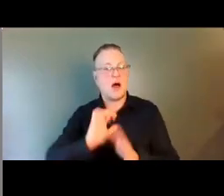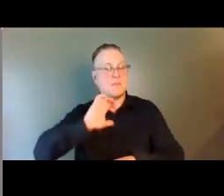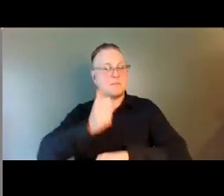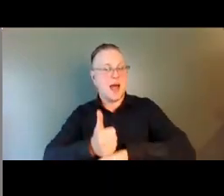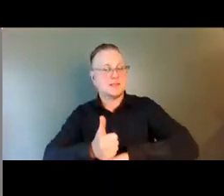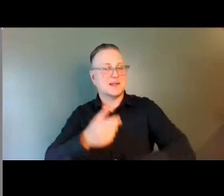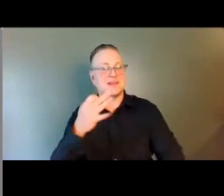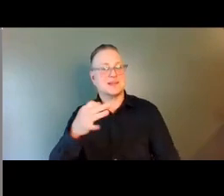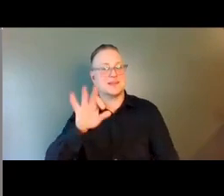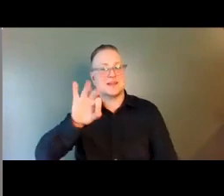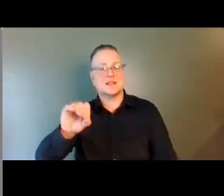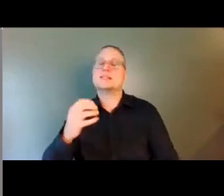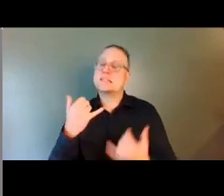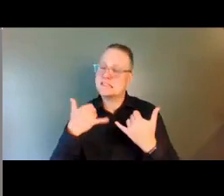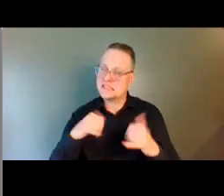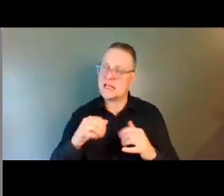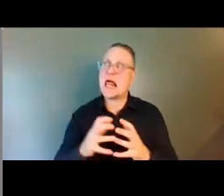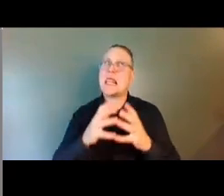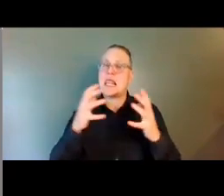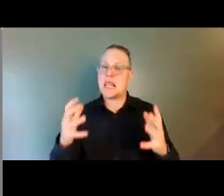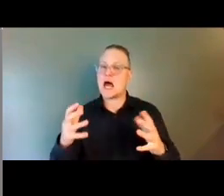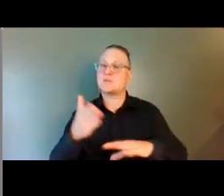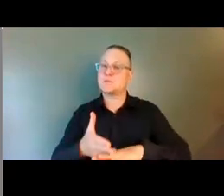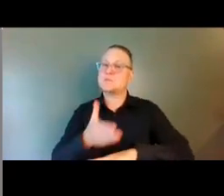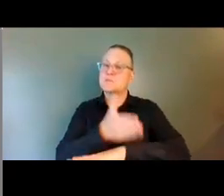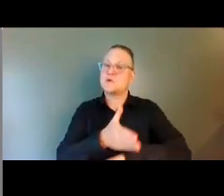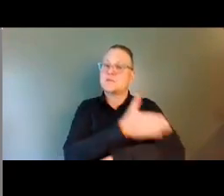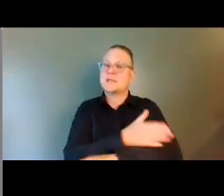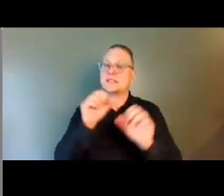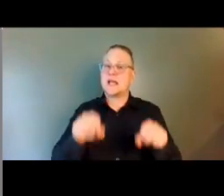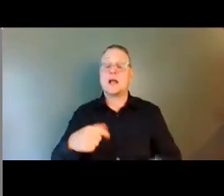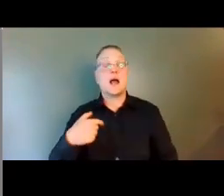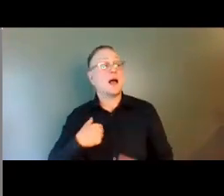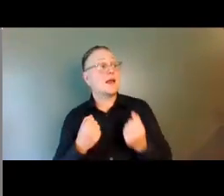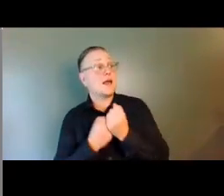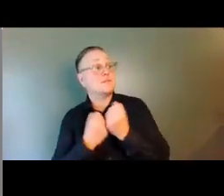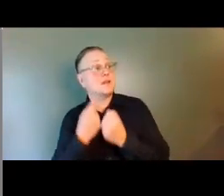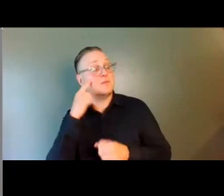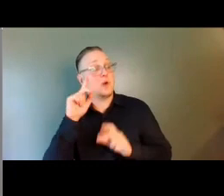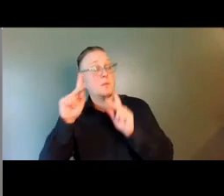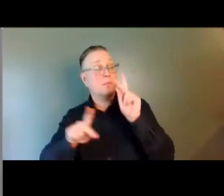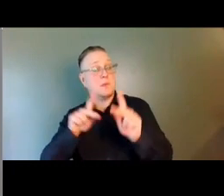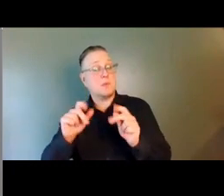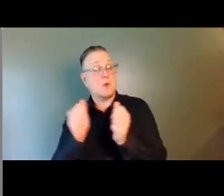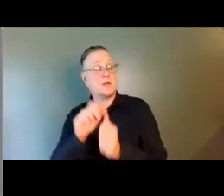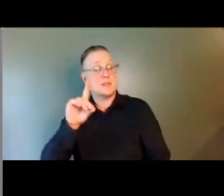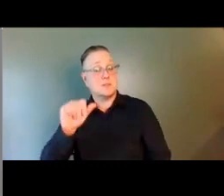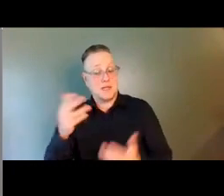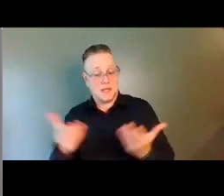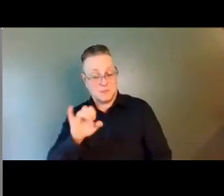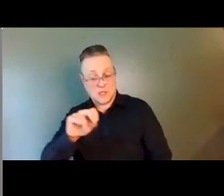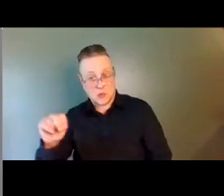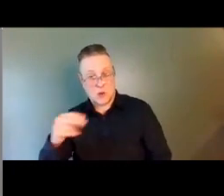of room for improvement. As an advocate for people with disabilities in Minnesota, and as we move forward to improve